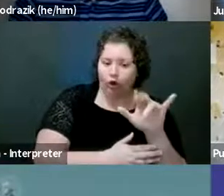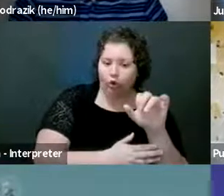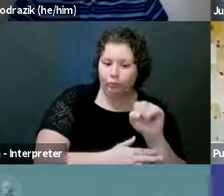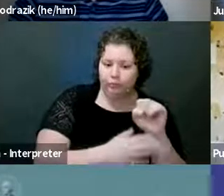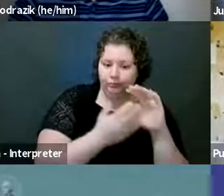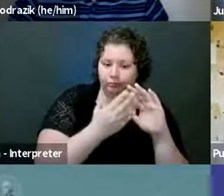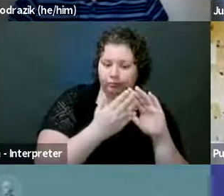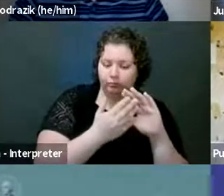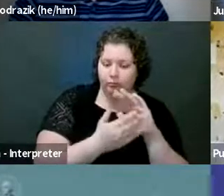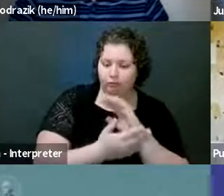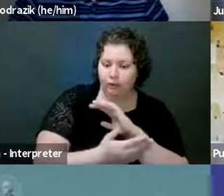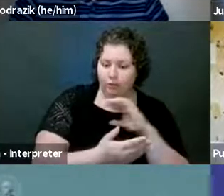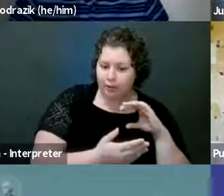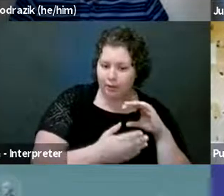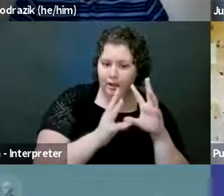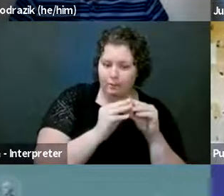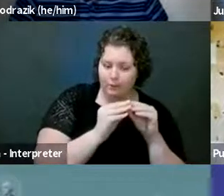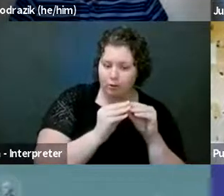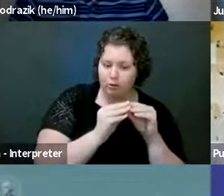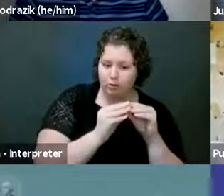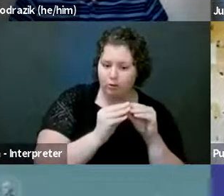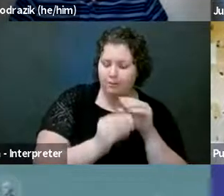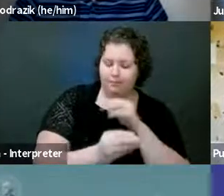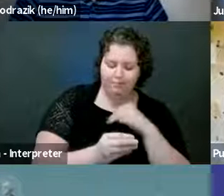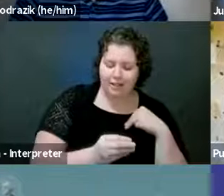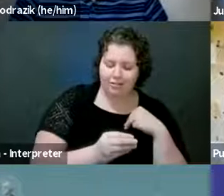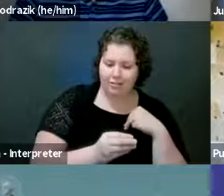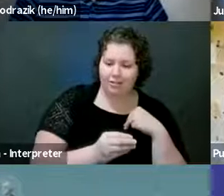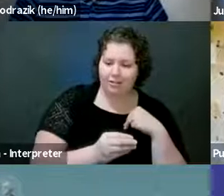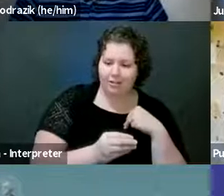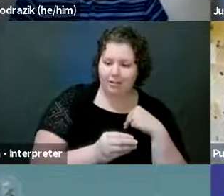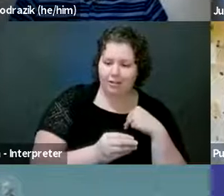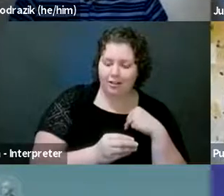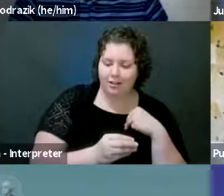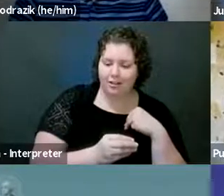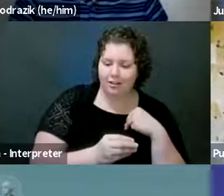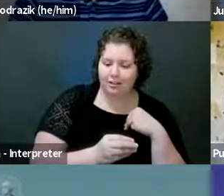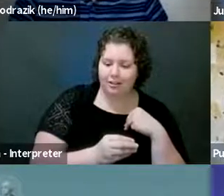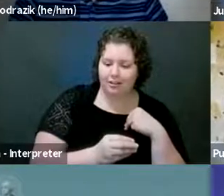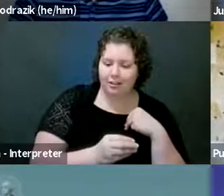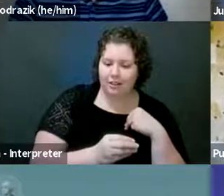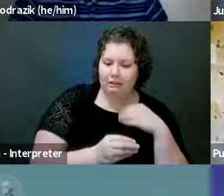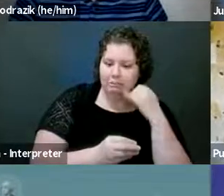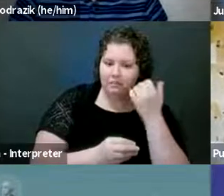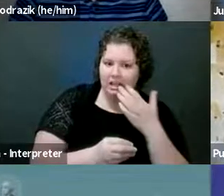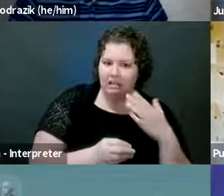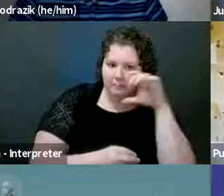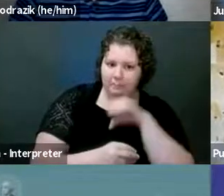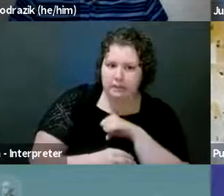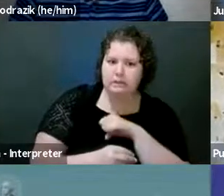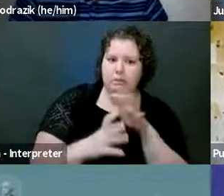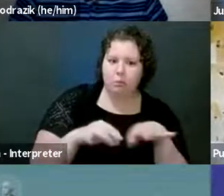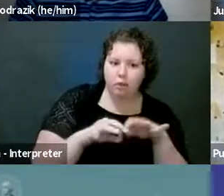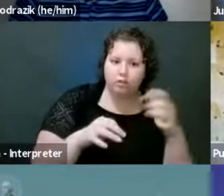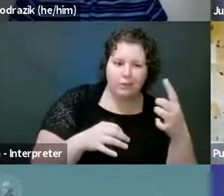room, recognizing that we are recording and we'll be incorporating all of the discussions into the breakout room, into the meeting summary. So don't worry that we've missed anything,